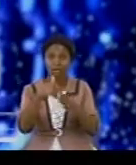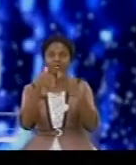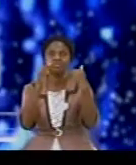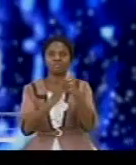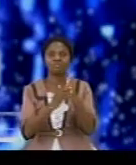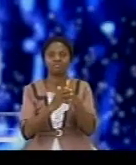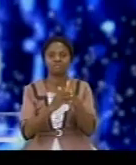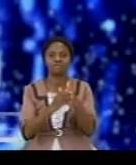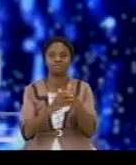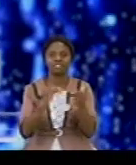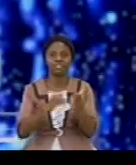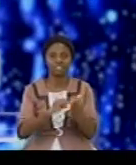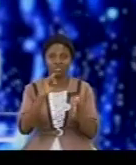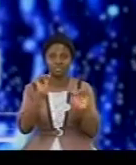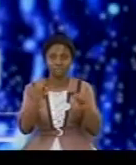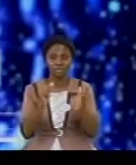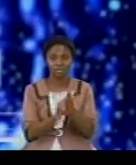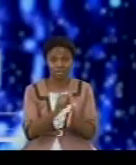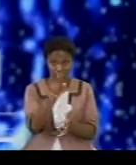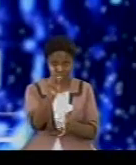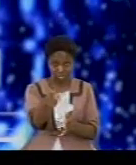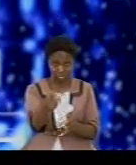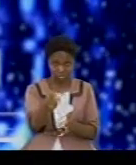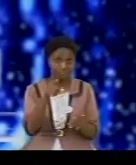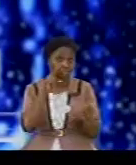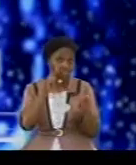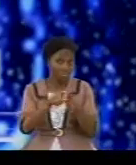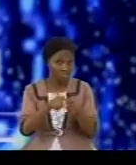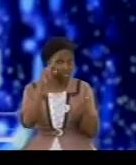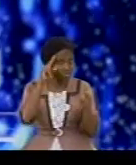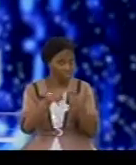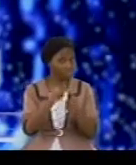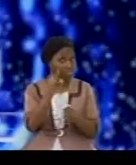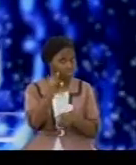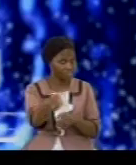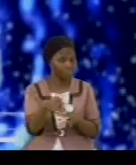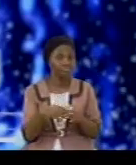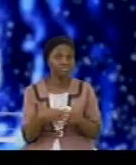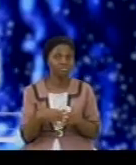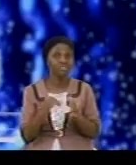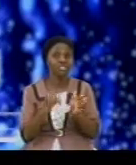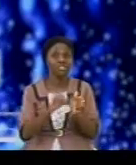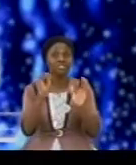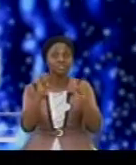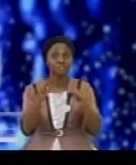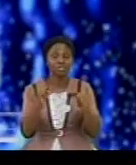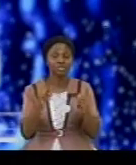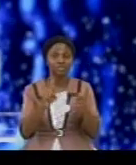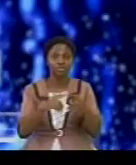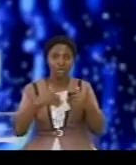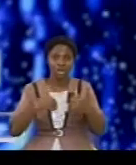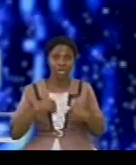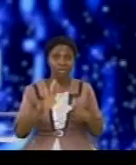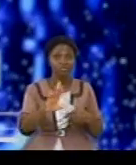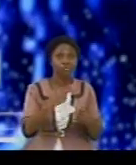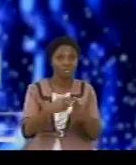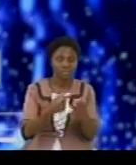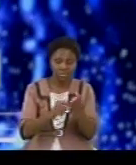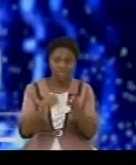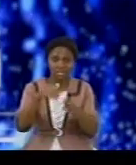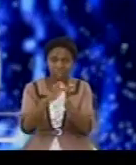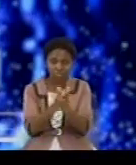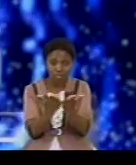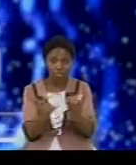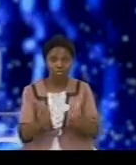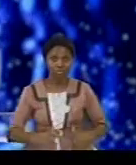you, brother, see there, you, sister there, friend there, it is possible to have your name written in the book of